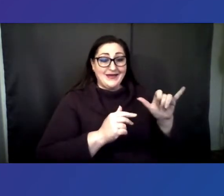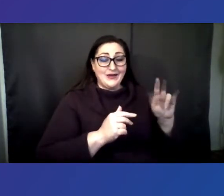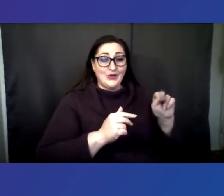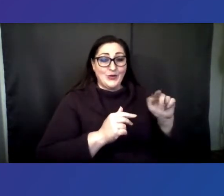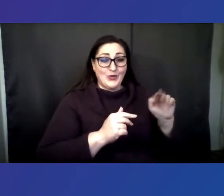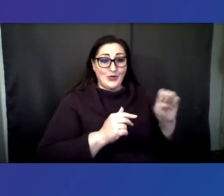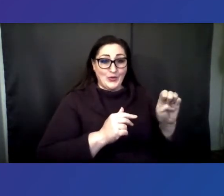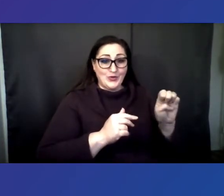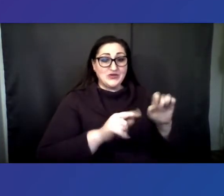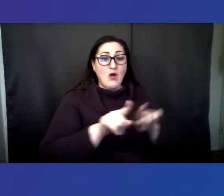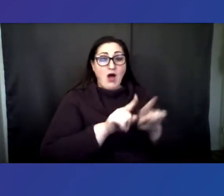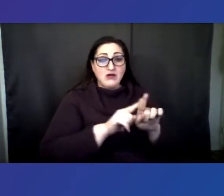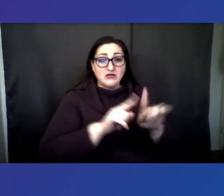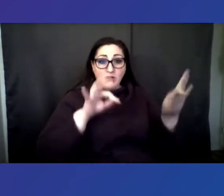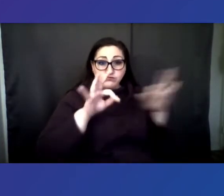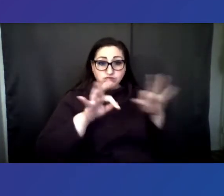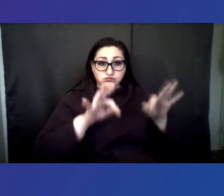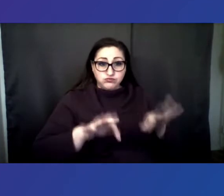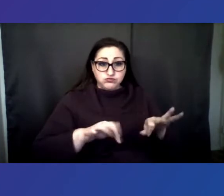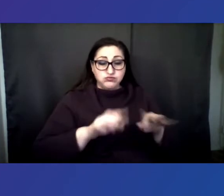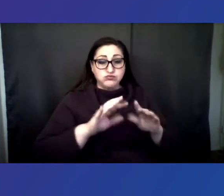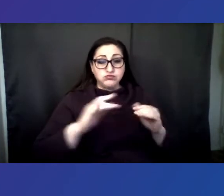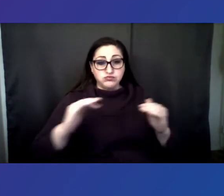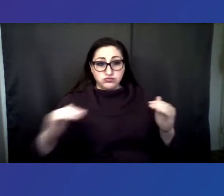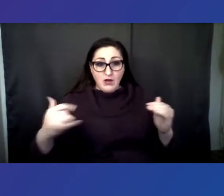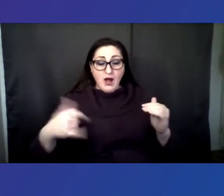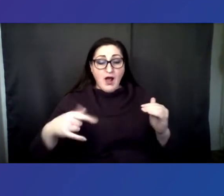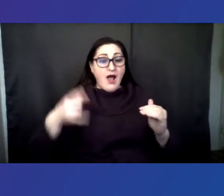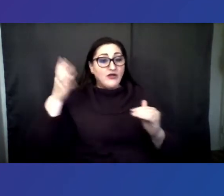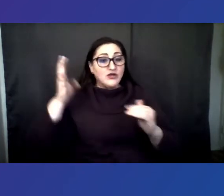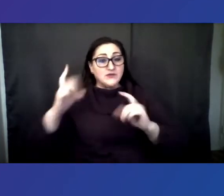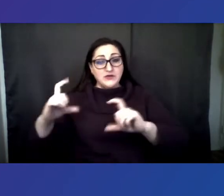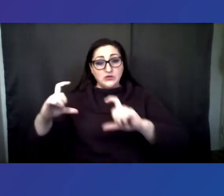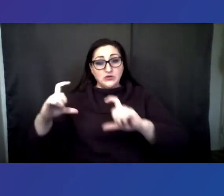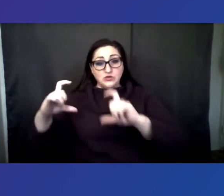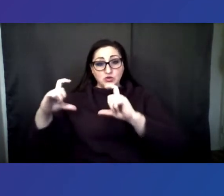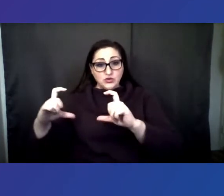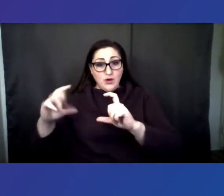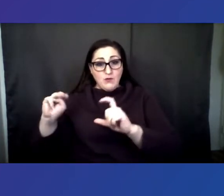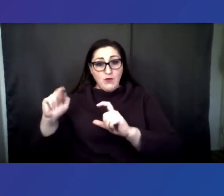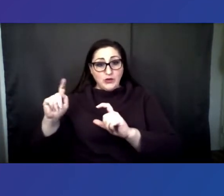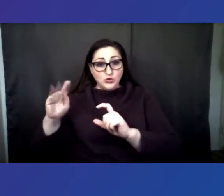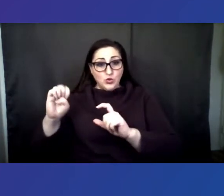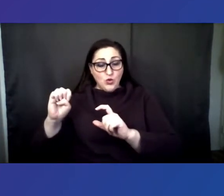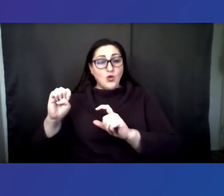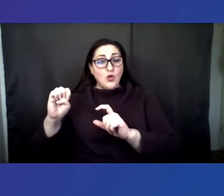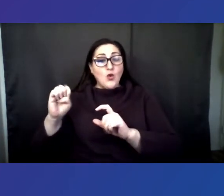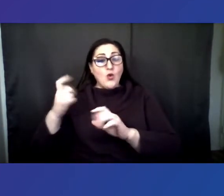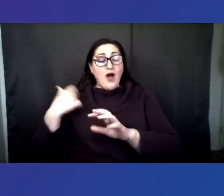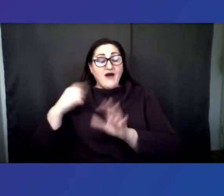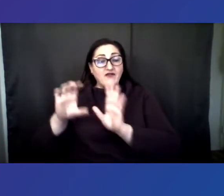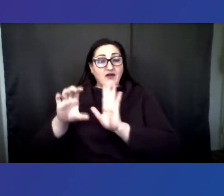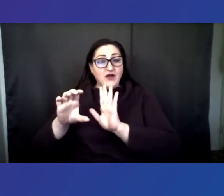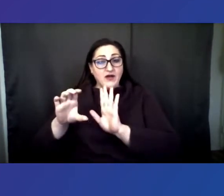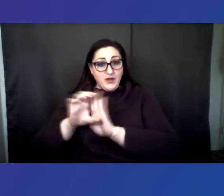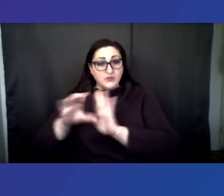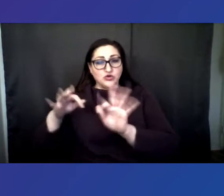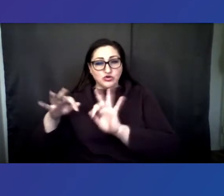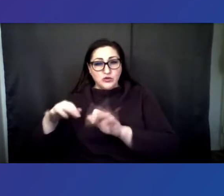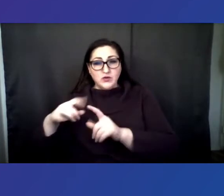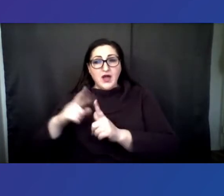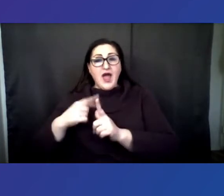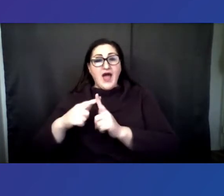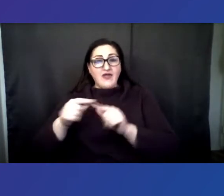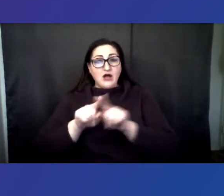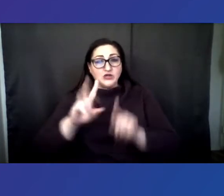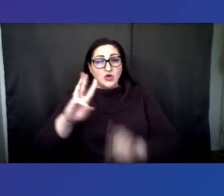description below and under the speakers module on the left side of your WOVA web app or the menu of your WOVA